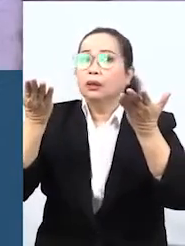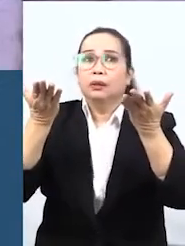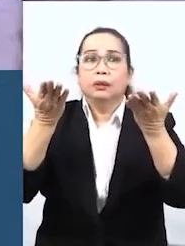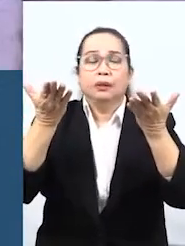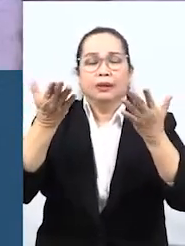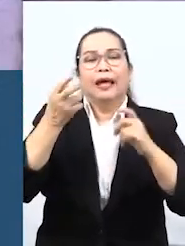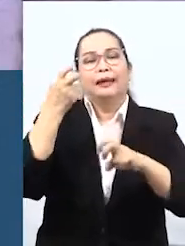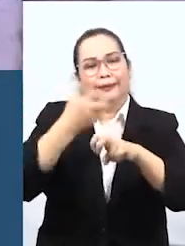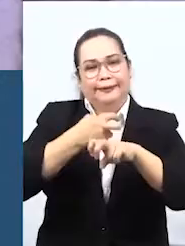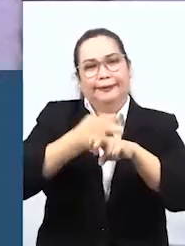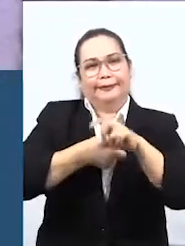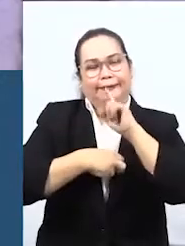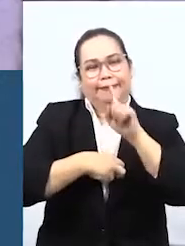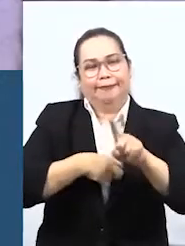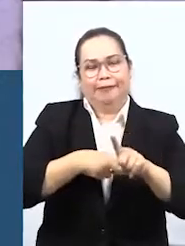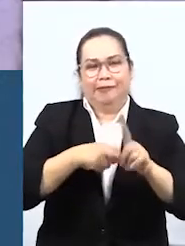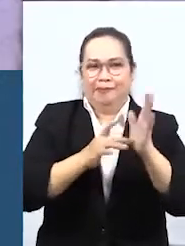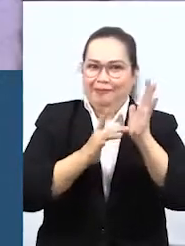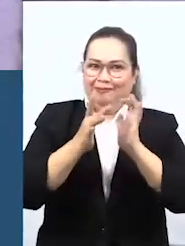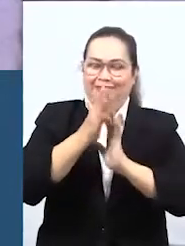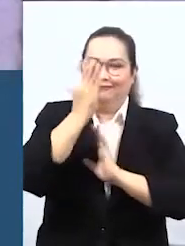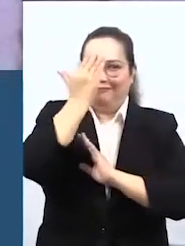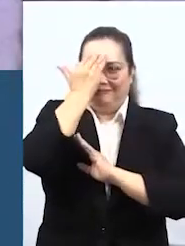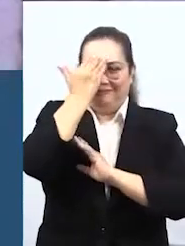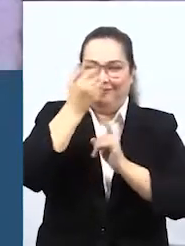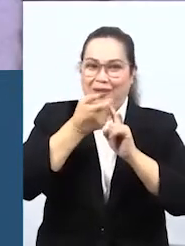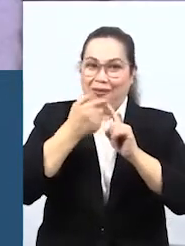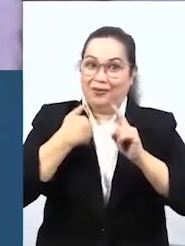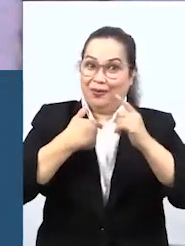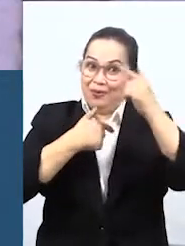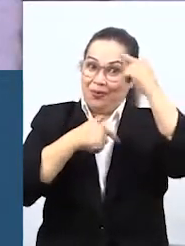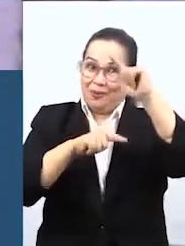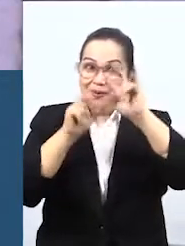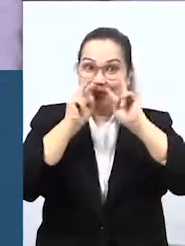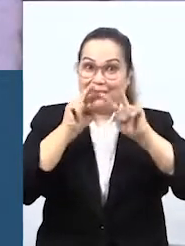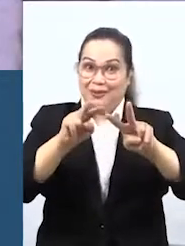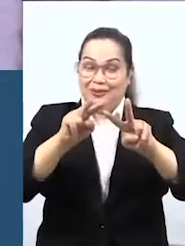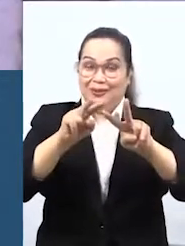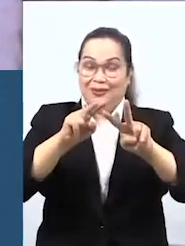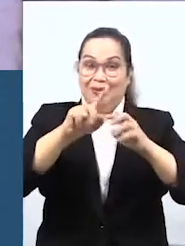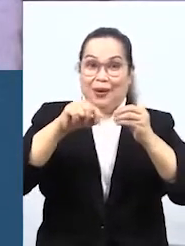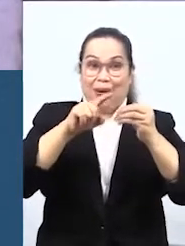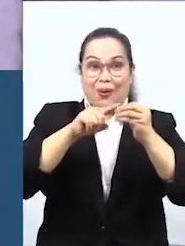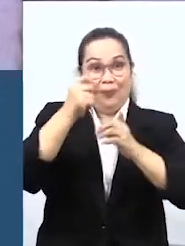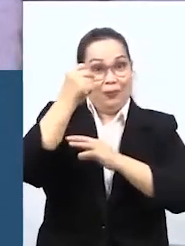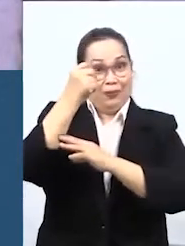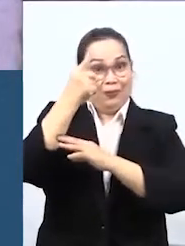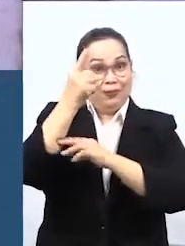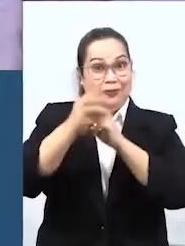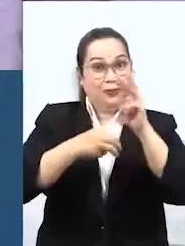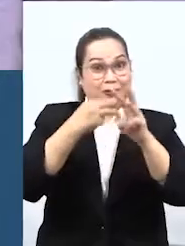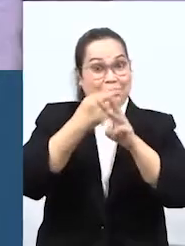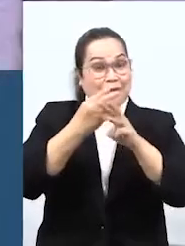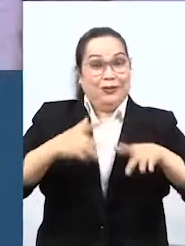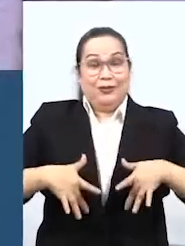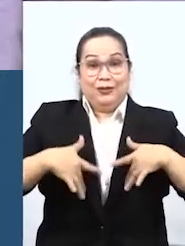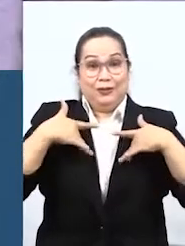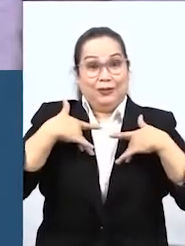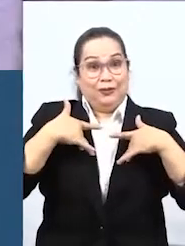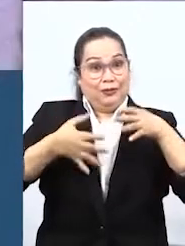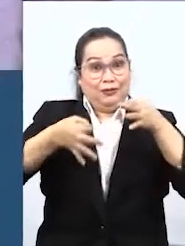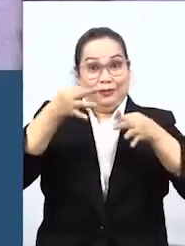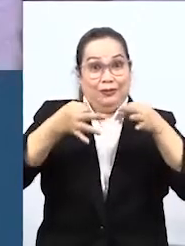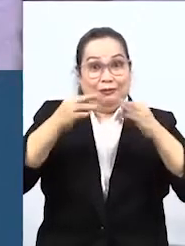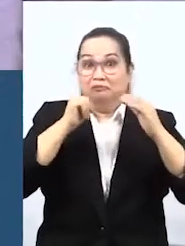ano and he knew Jesus knew that from our limited perspective about understanding the world and life and the Injustice and the